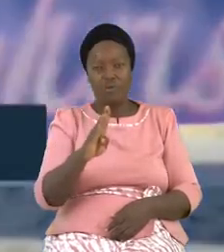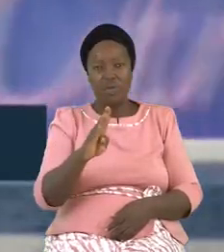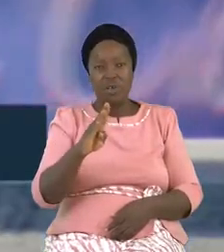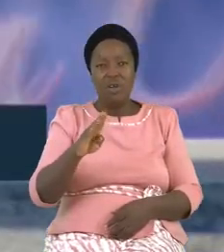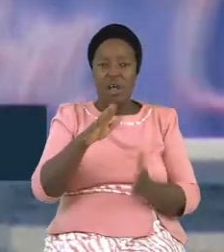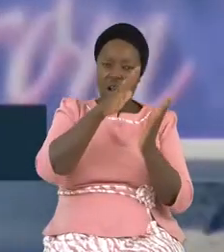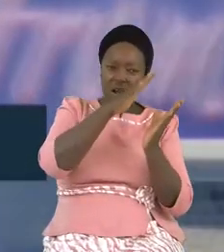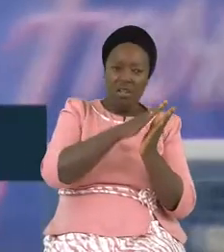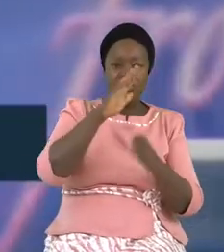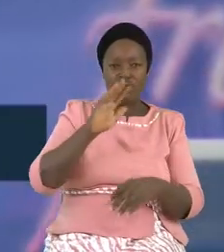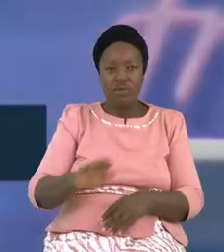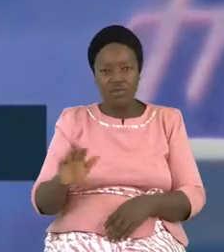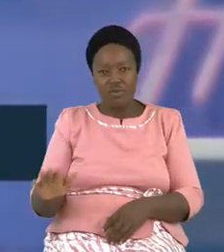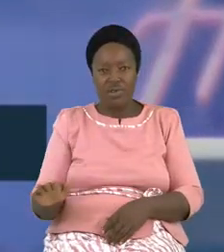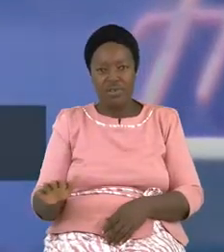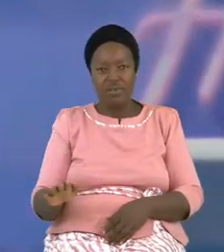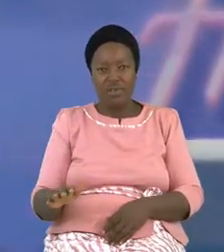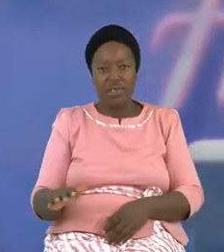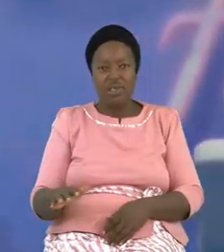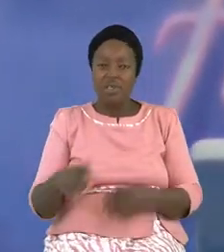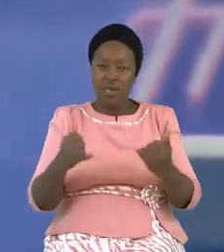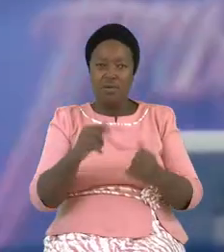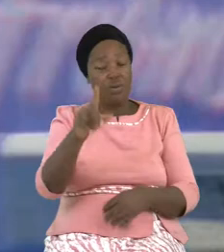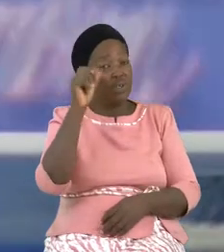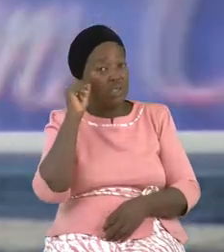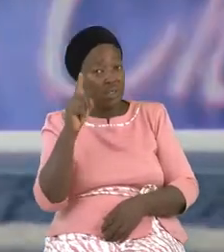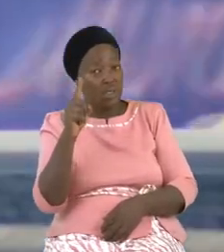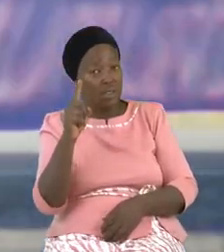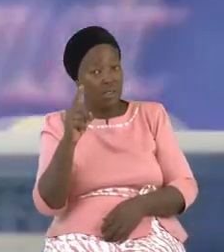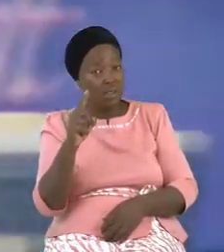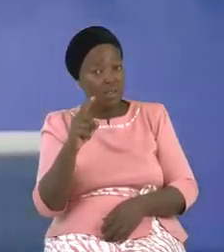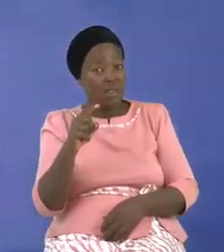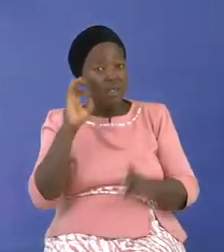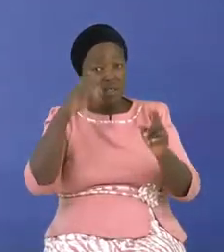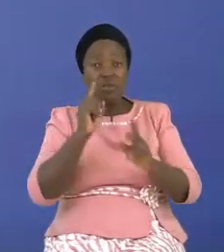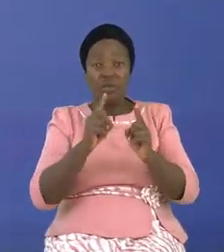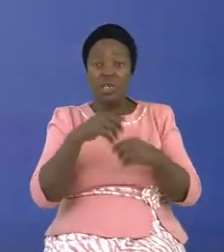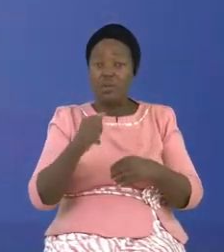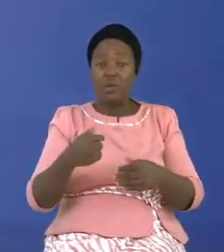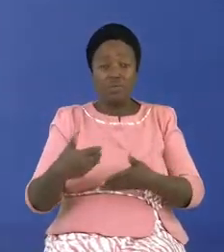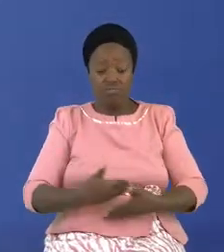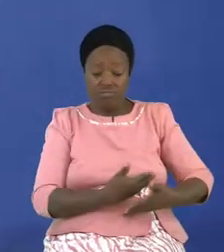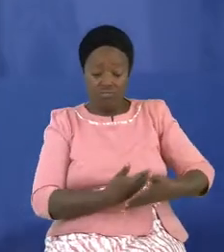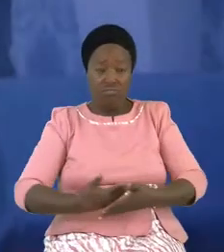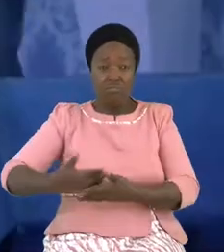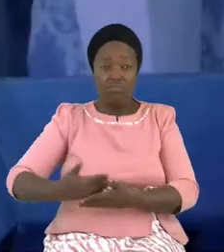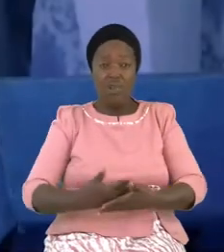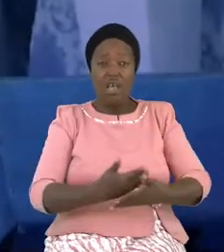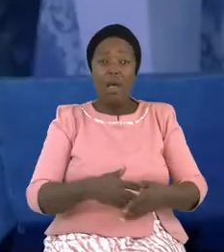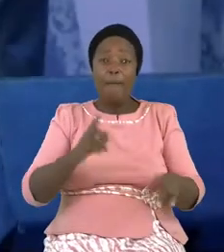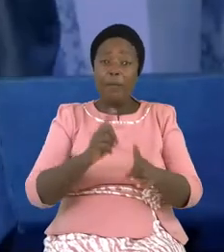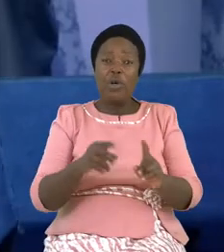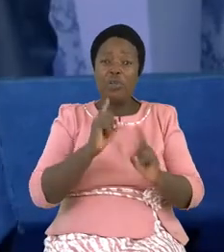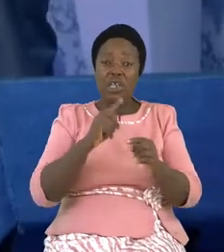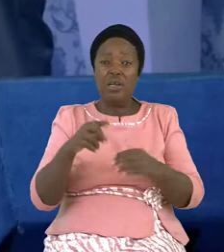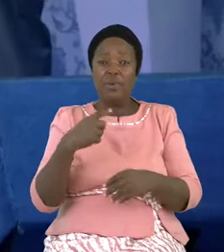God, little children. Now understand, it's not talking to babes and infants and toddlers. It's talking to everyone. You know,